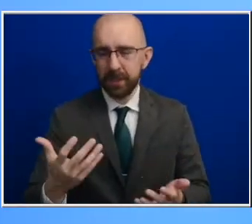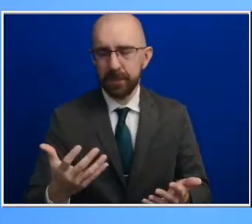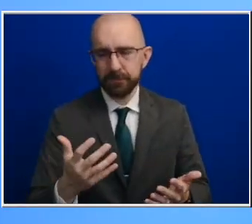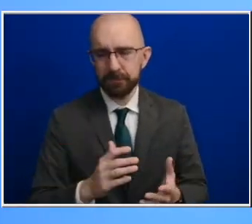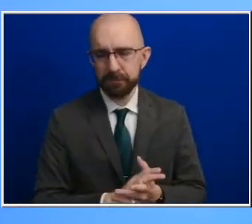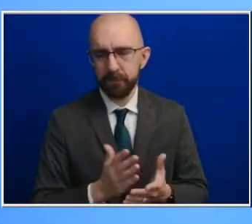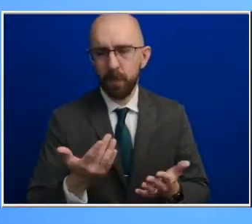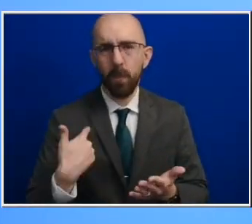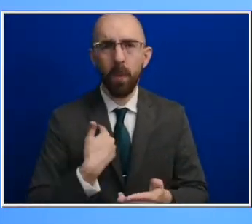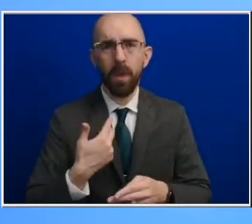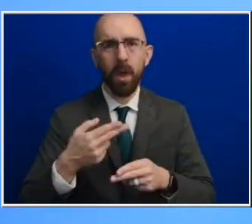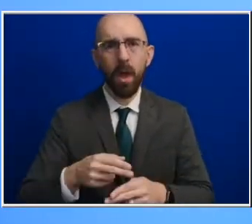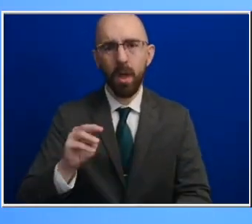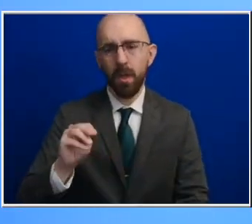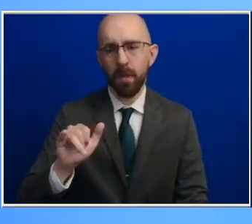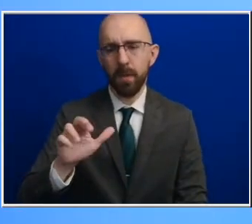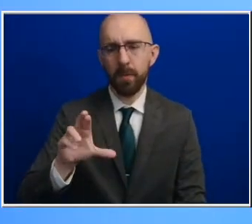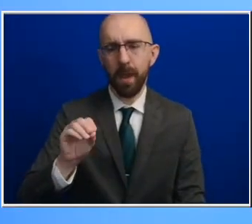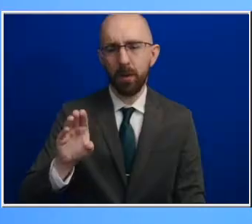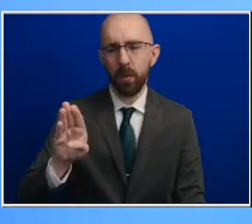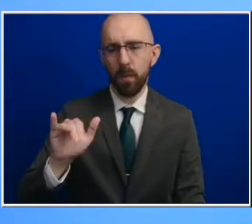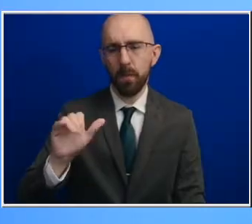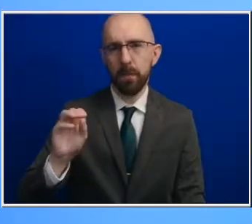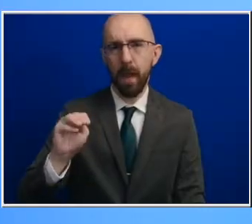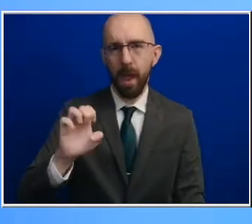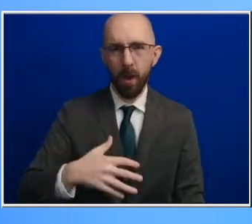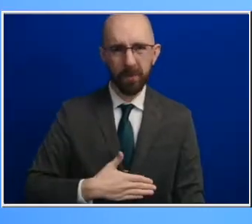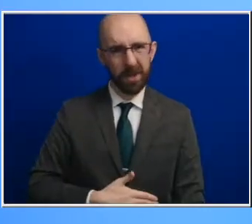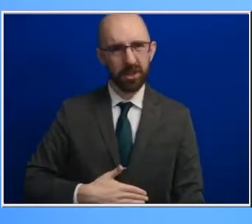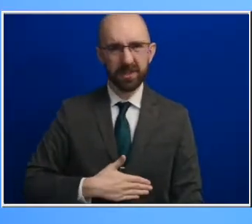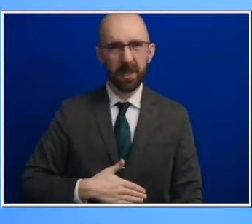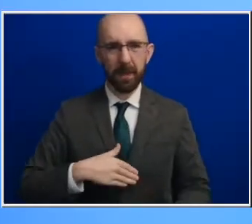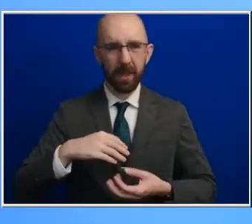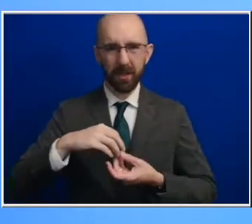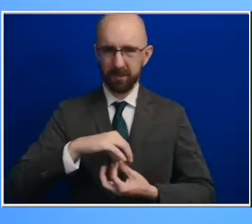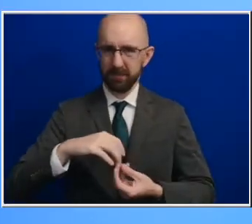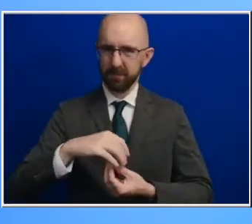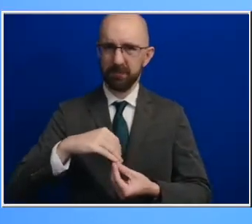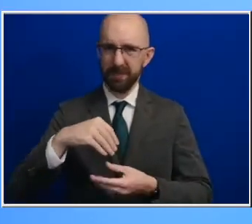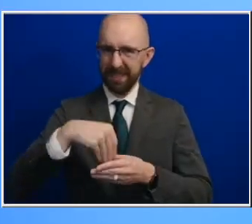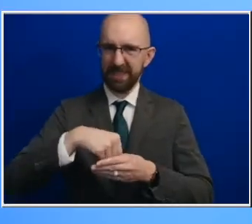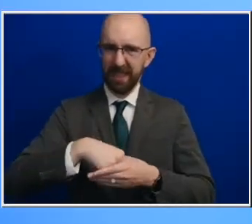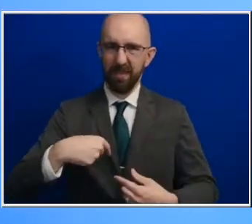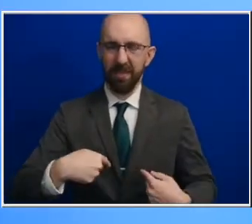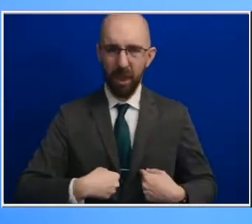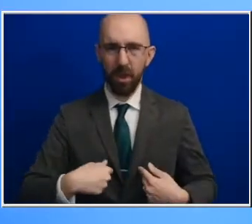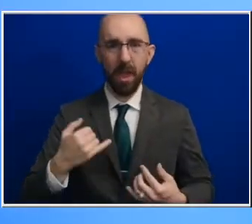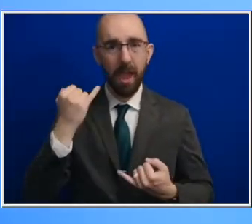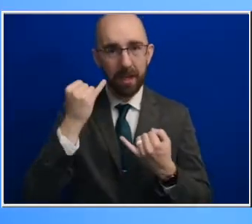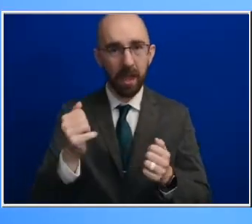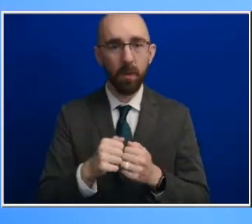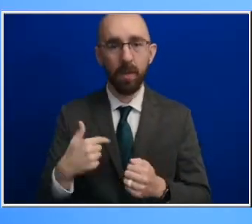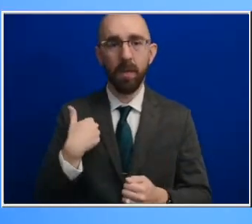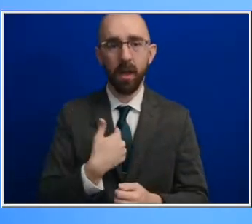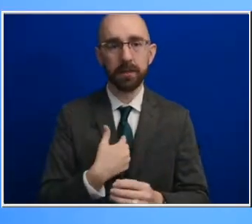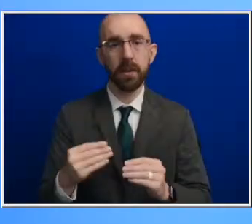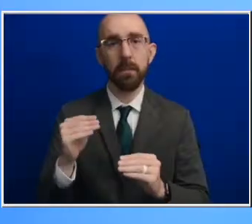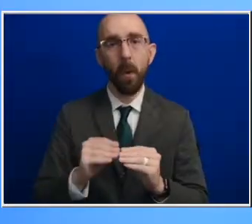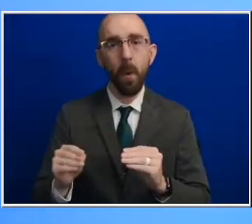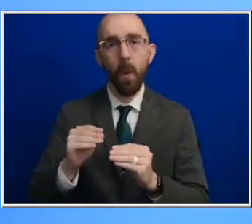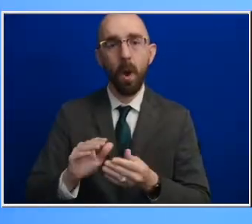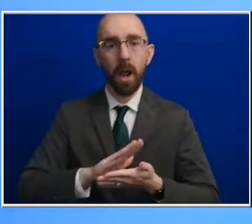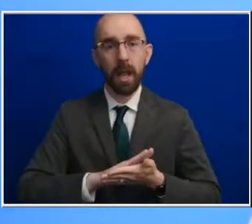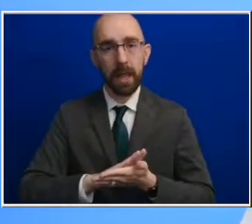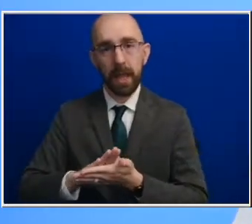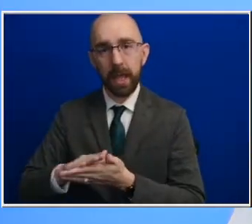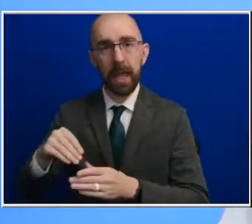call the microbiome of the gut. And so there's this idea that with us being more and more clean in our